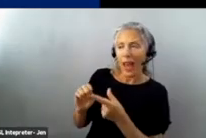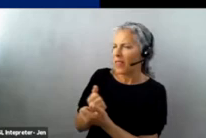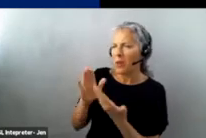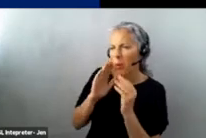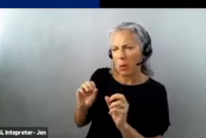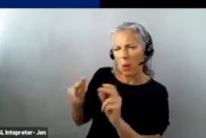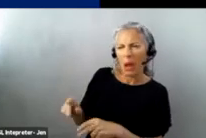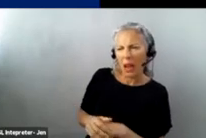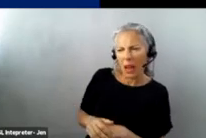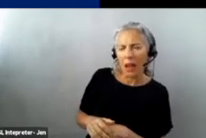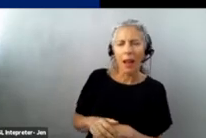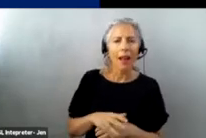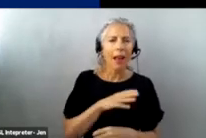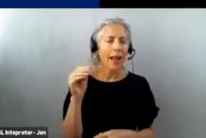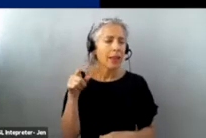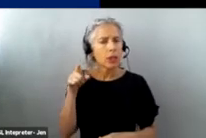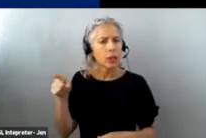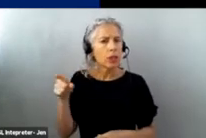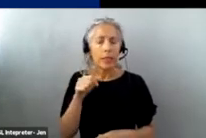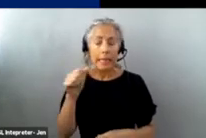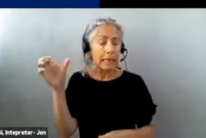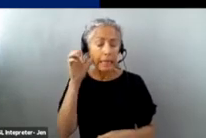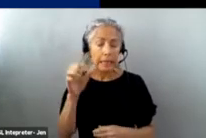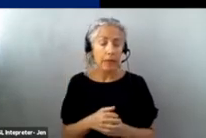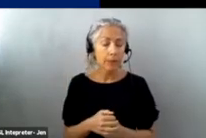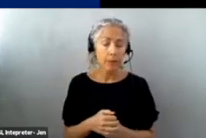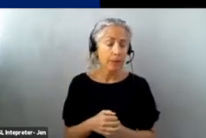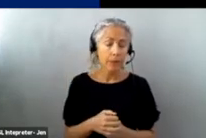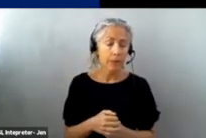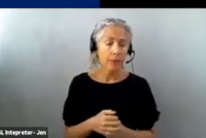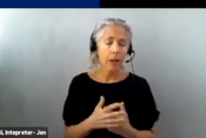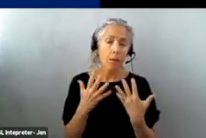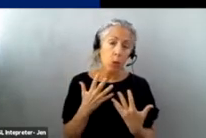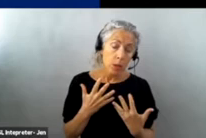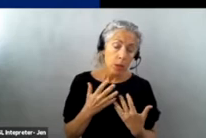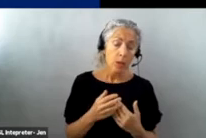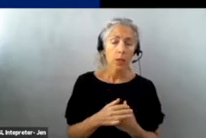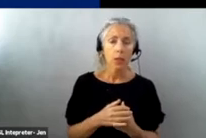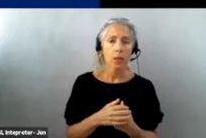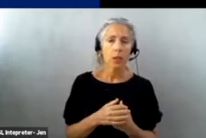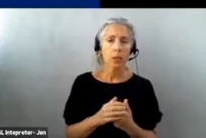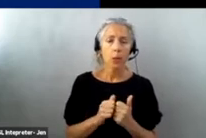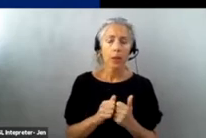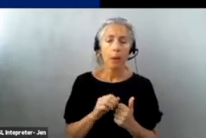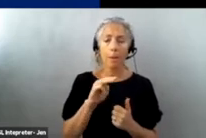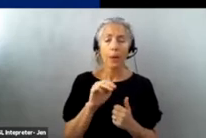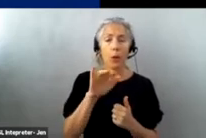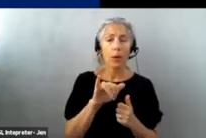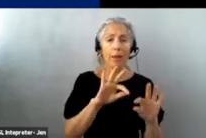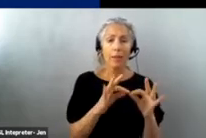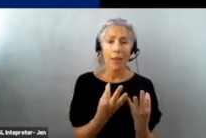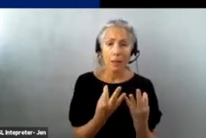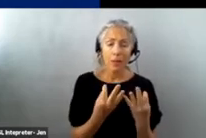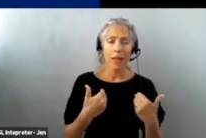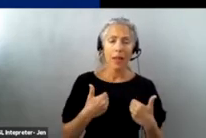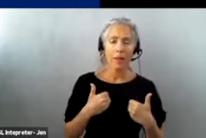okay. And she just didn't listen. Unfortunately, as we know, with minority families, there is this